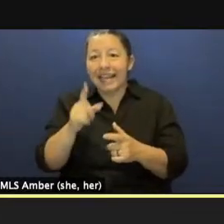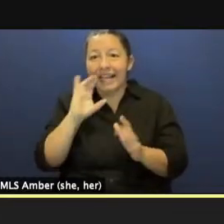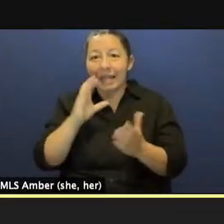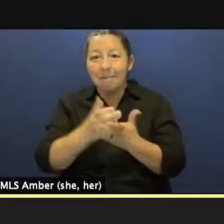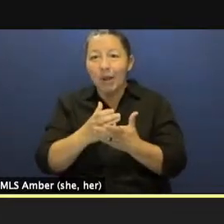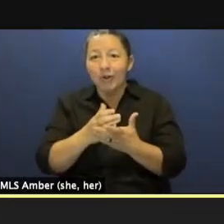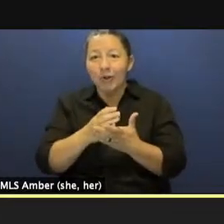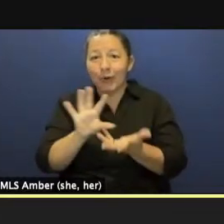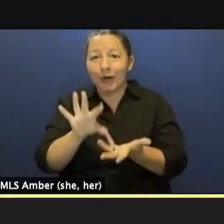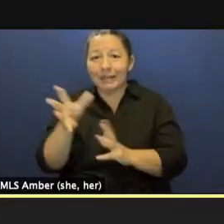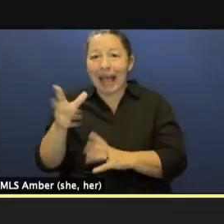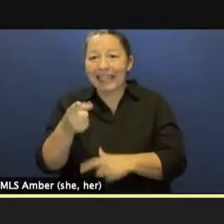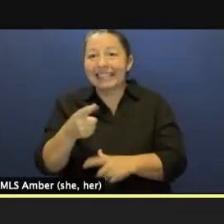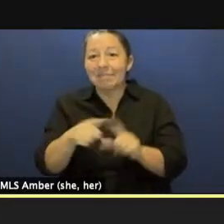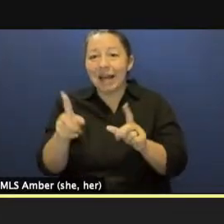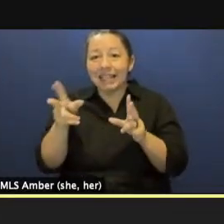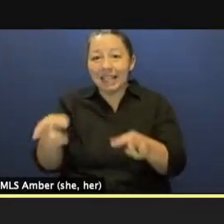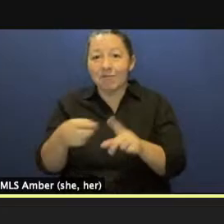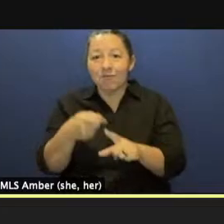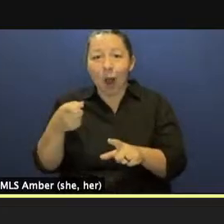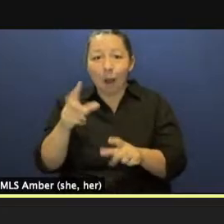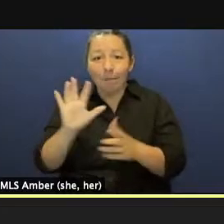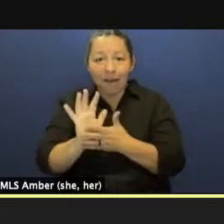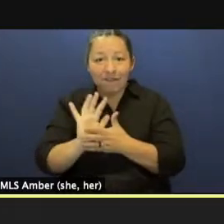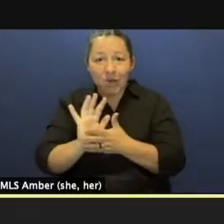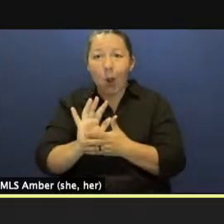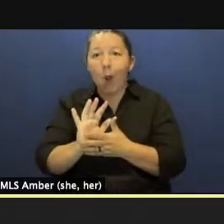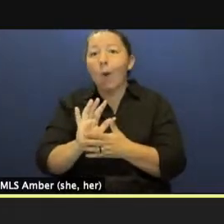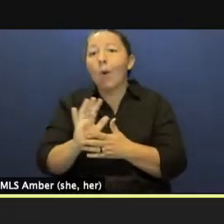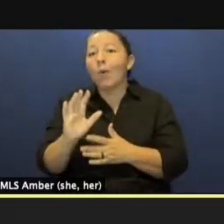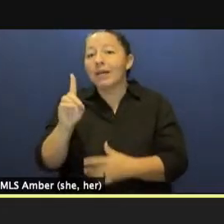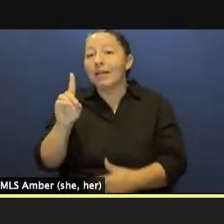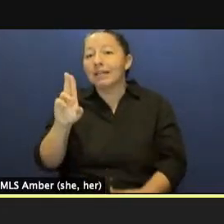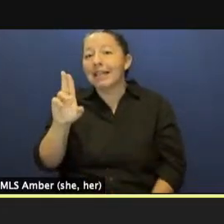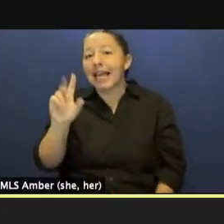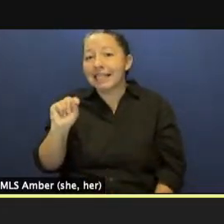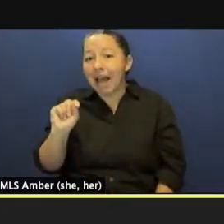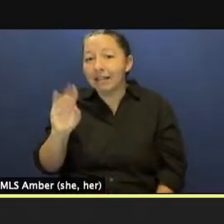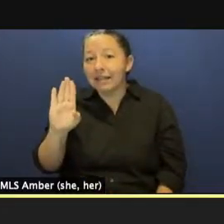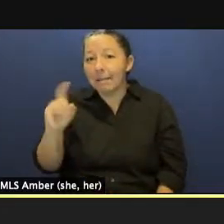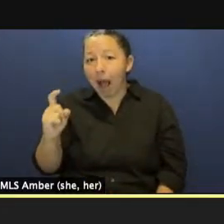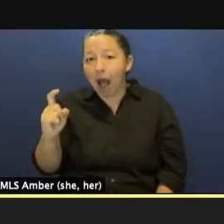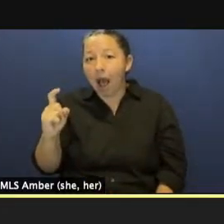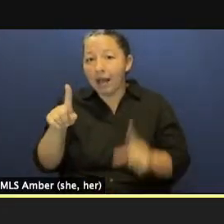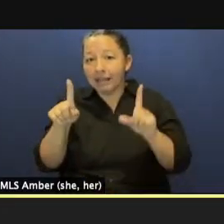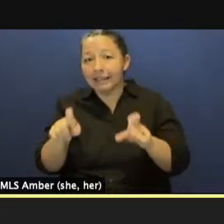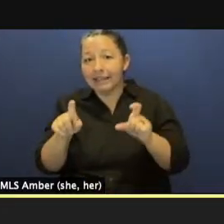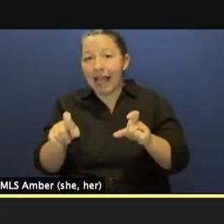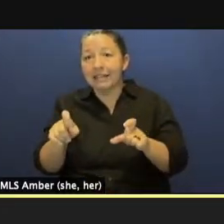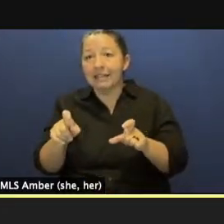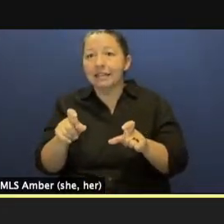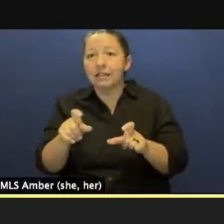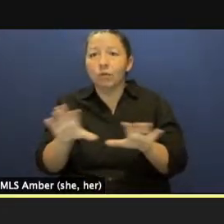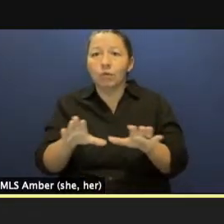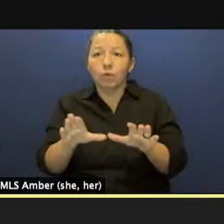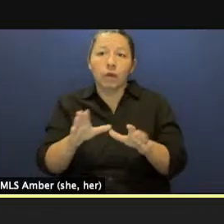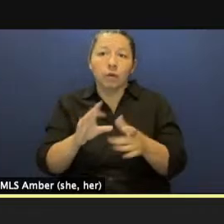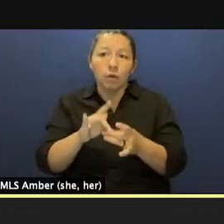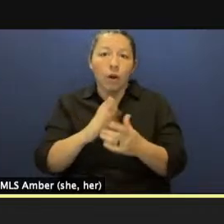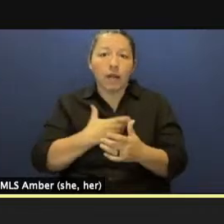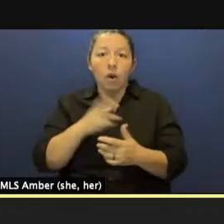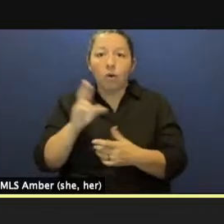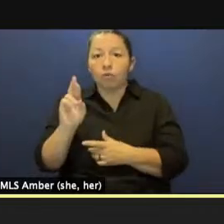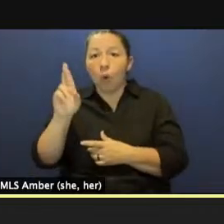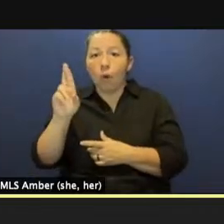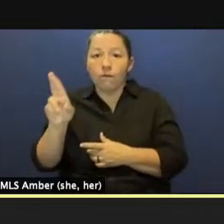from a video of a dust box test that we're doing of our rover release mechanism. And that's the